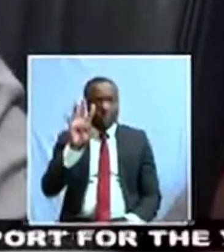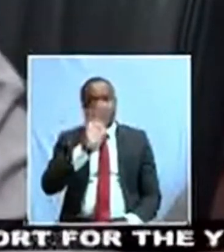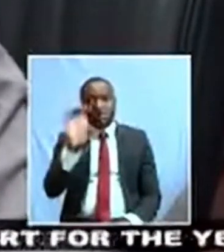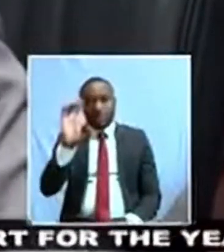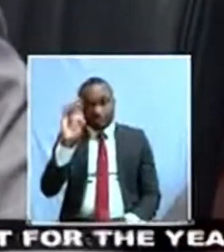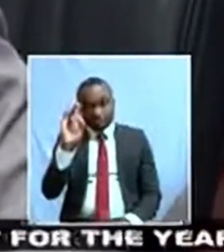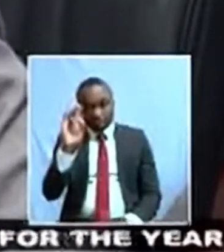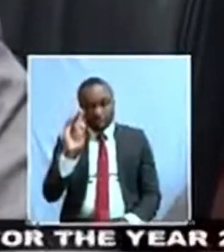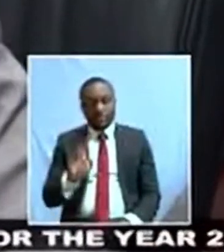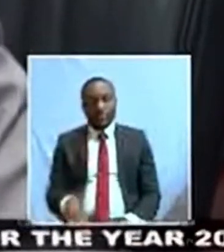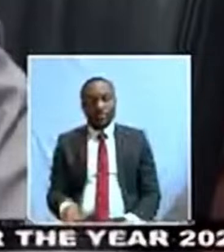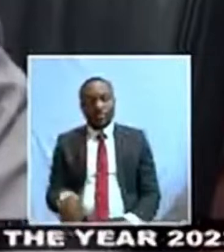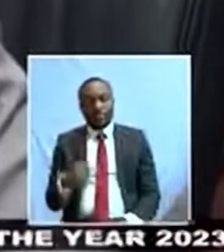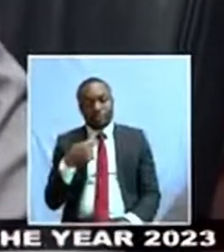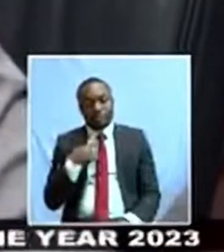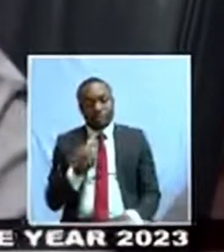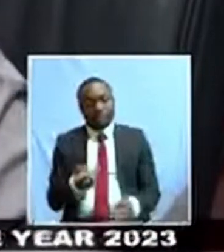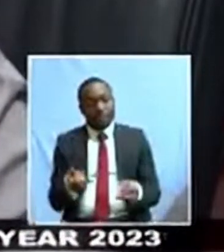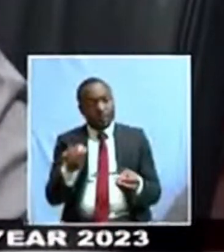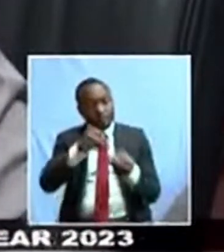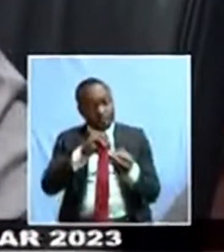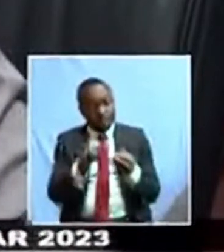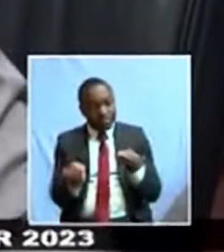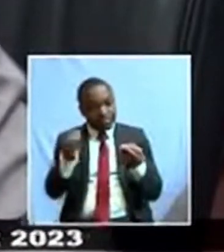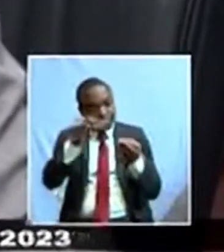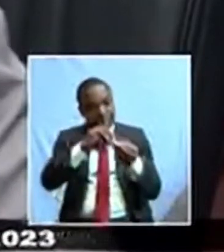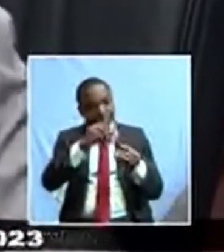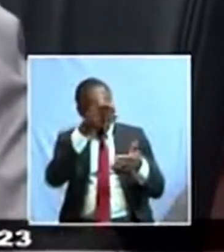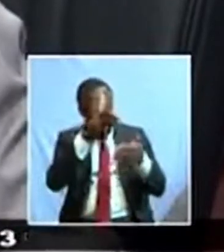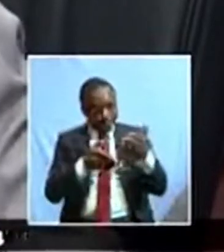705,417. When I've added these figures